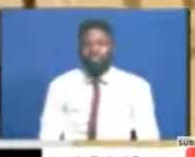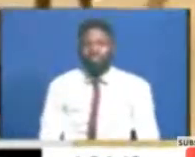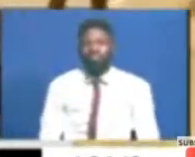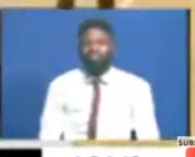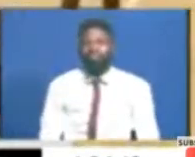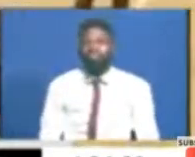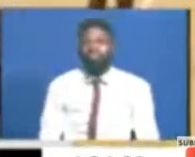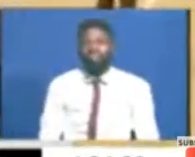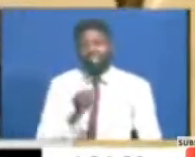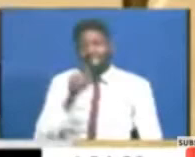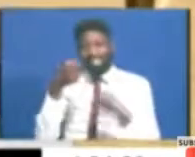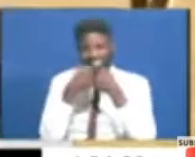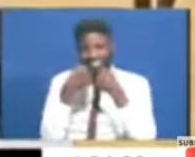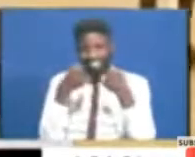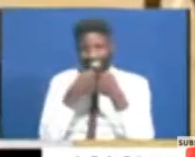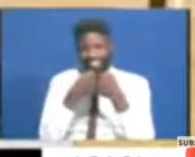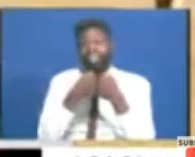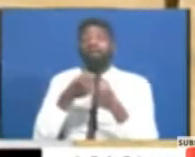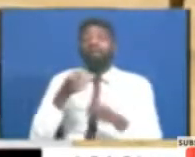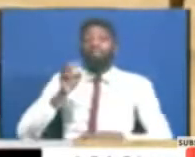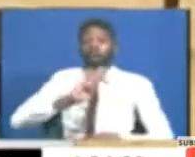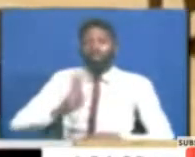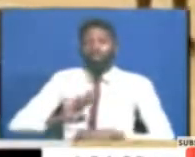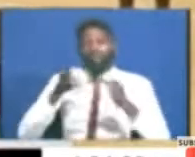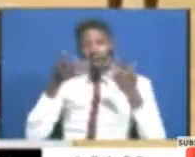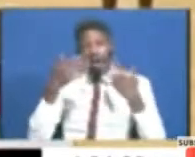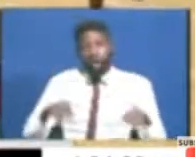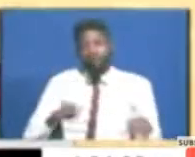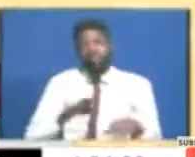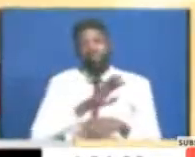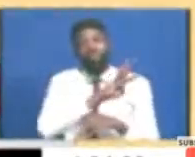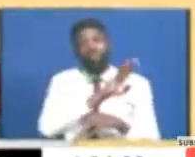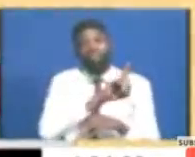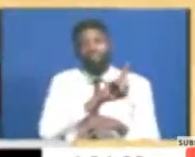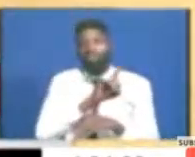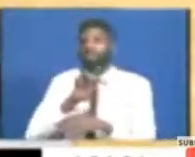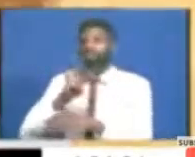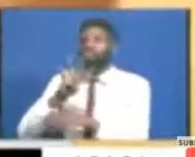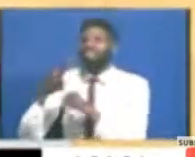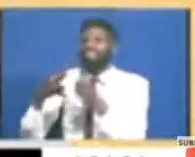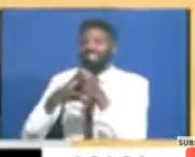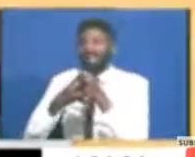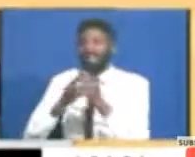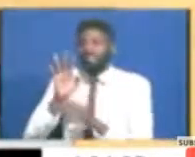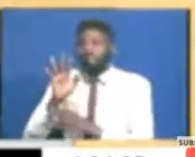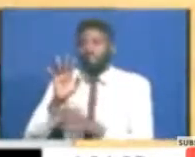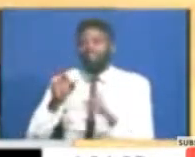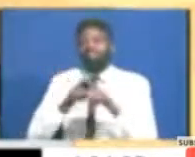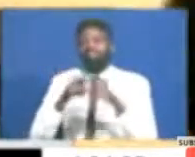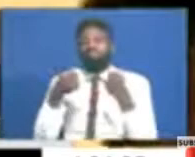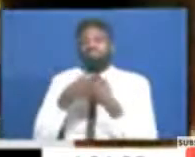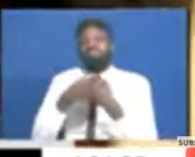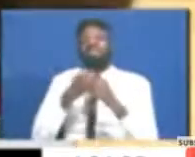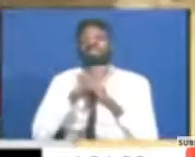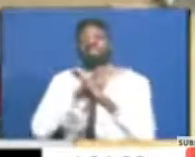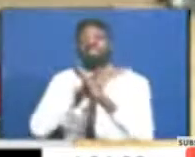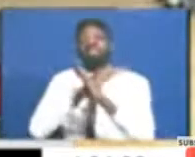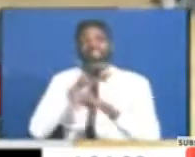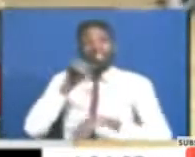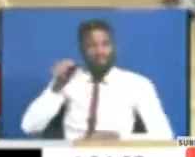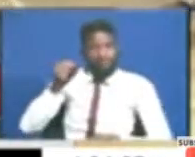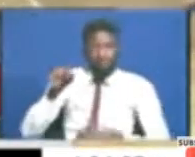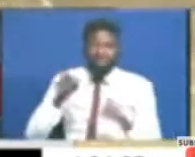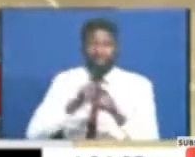In other matches, Botswana lost 41-49 to Zimbabwe. In other matches on the card today, Kenya will